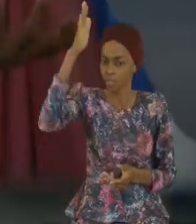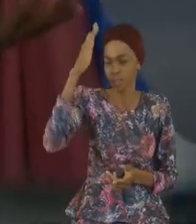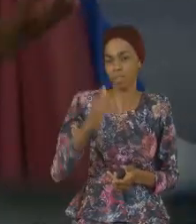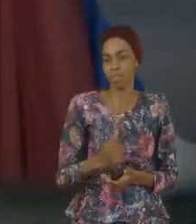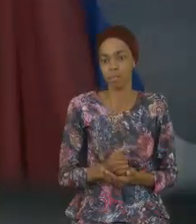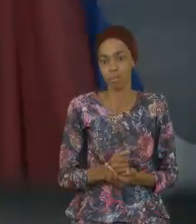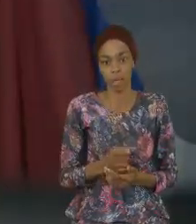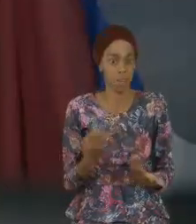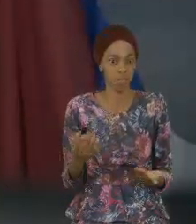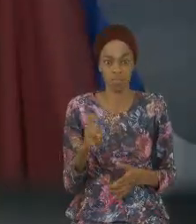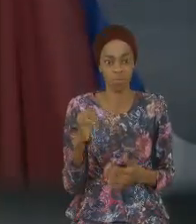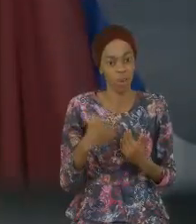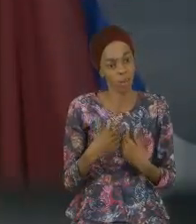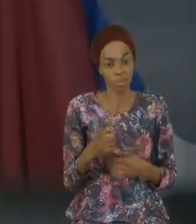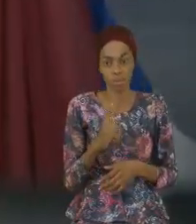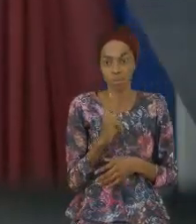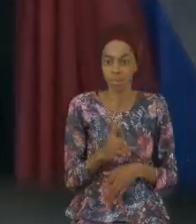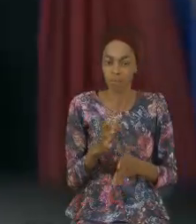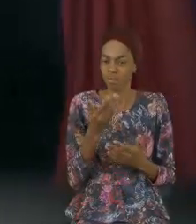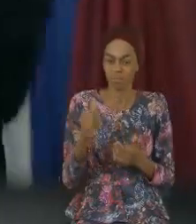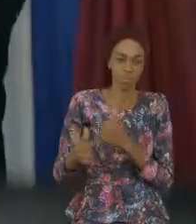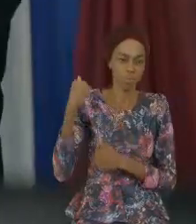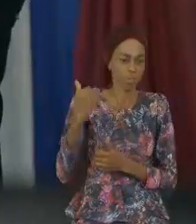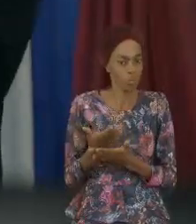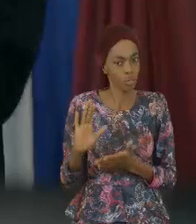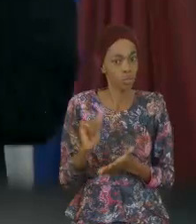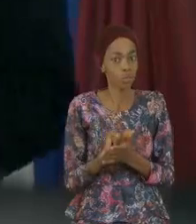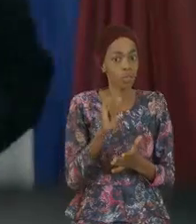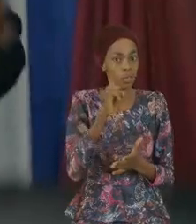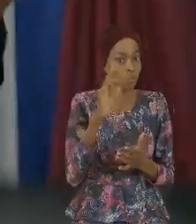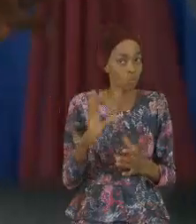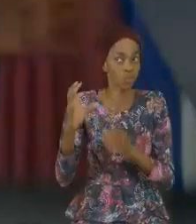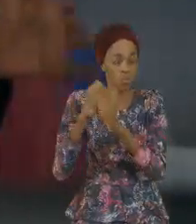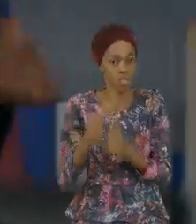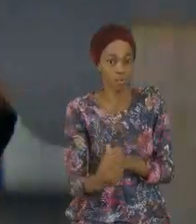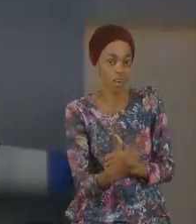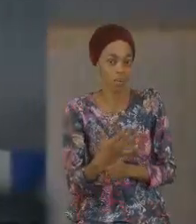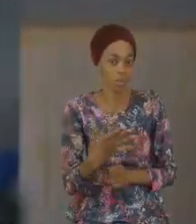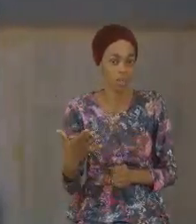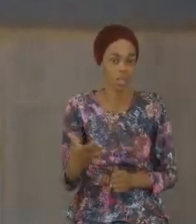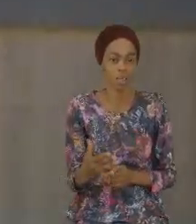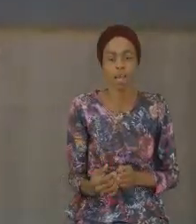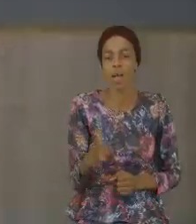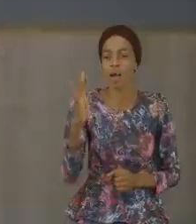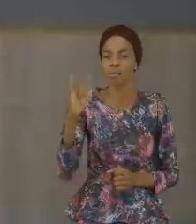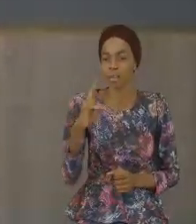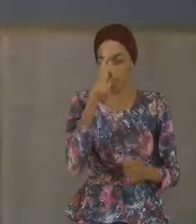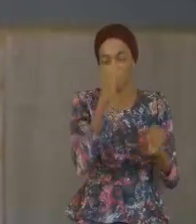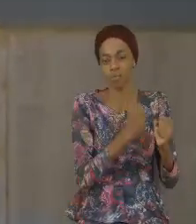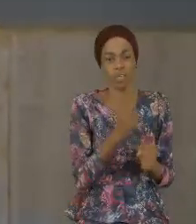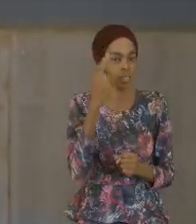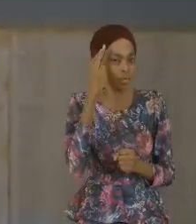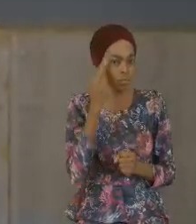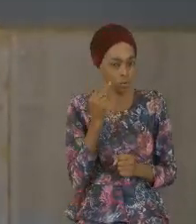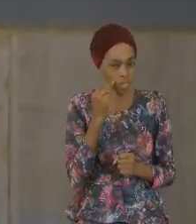And therefore you have to refuse something so that you can receive another thing. For by faith Moses, when